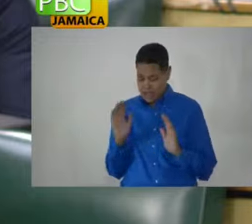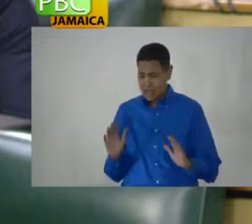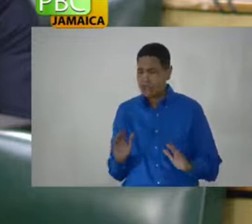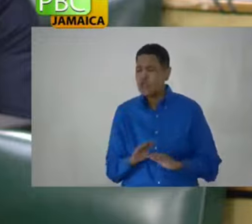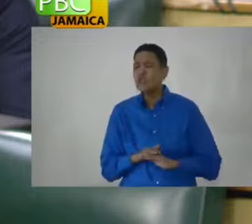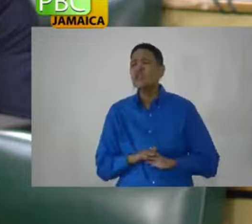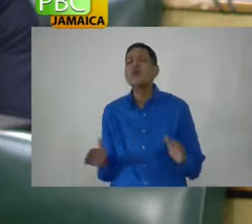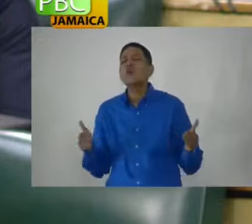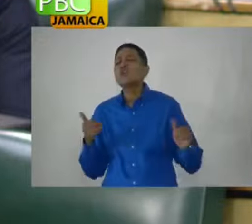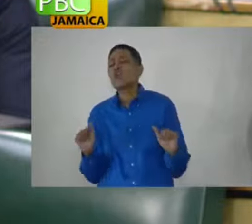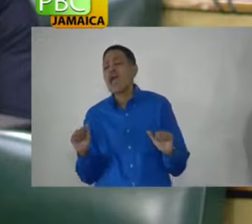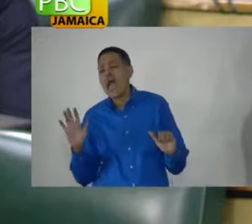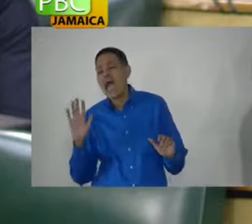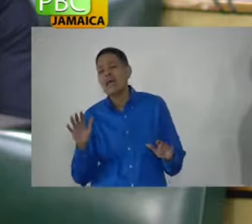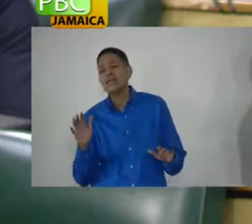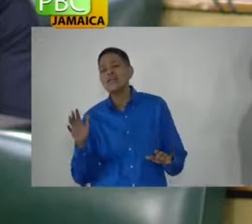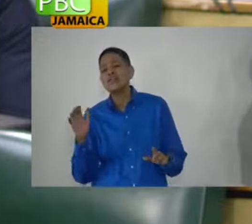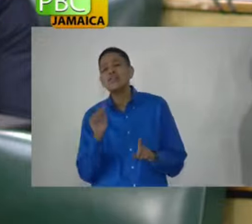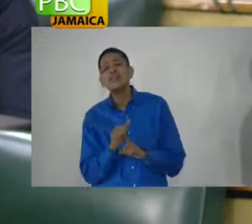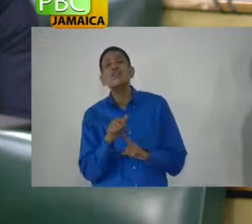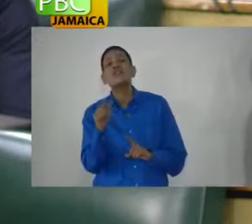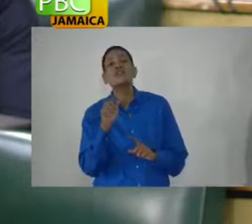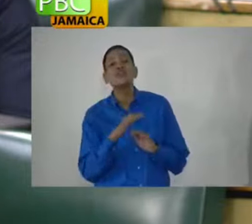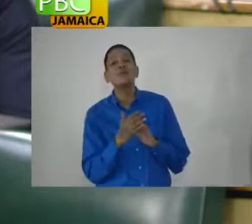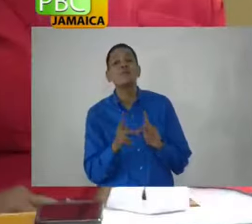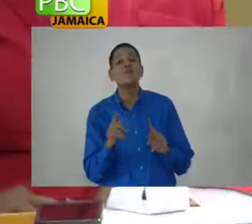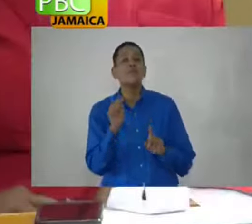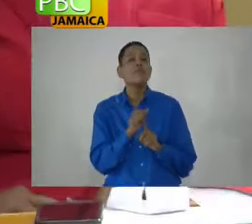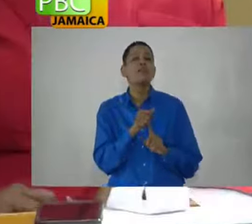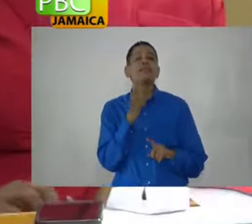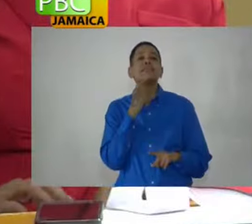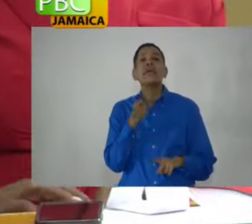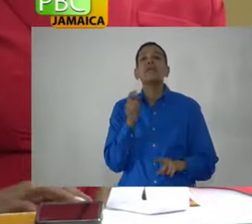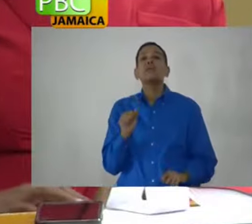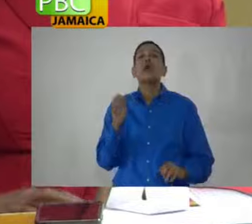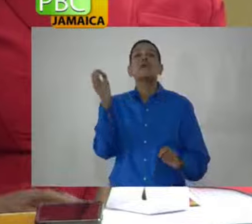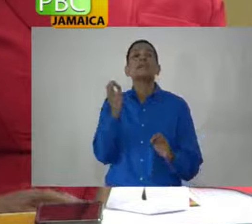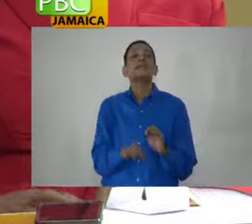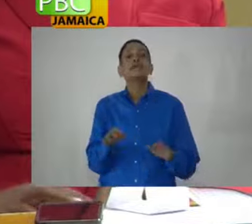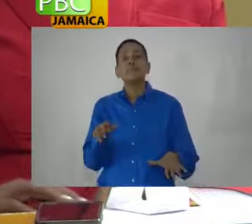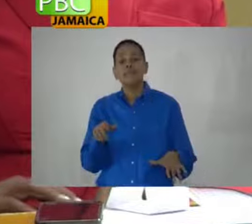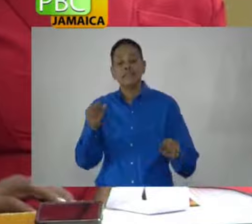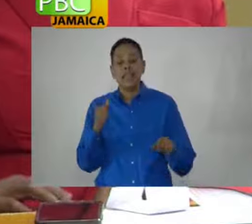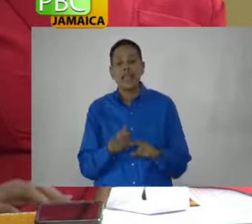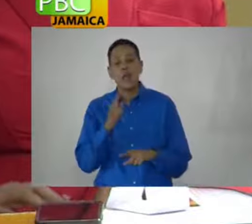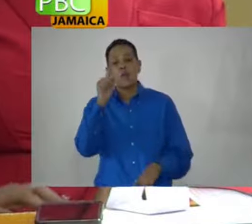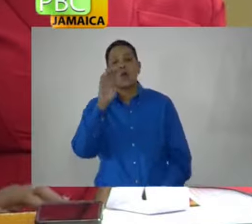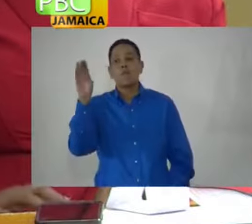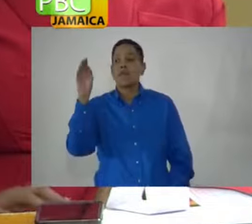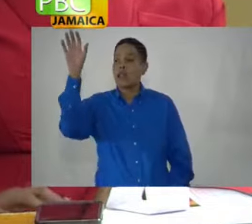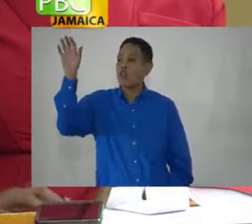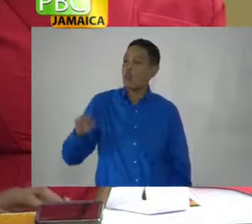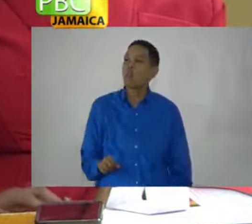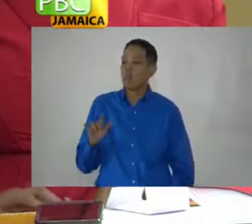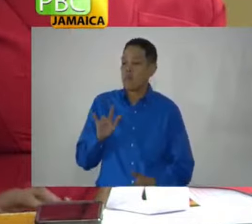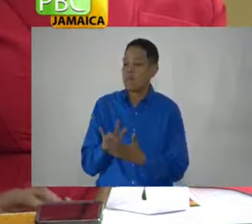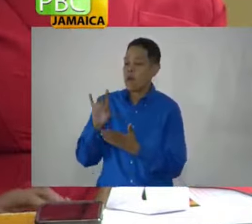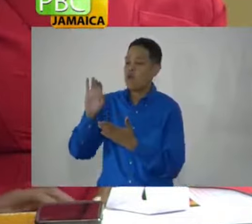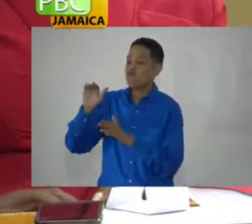do not try to sell to Jamaicans the notion that you can simply take $1 billion from the Bank of